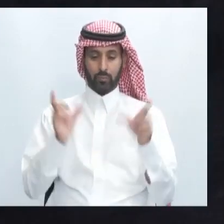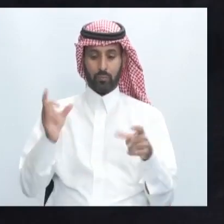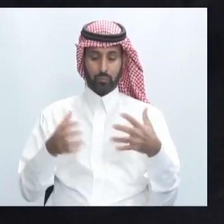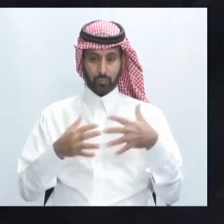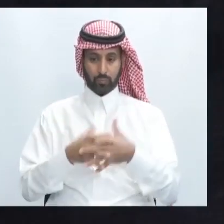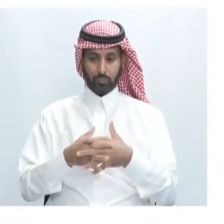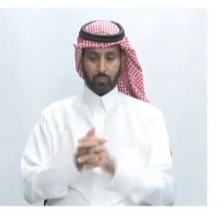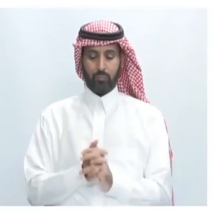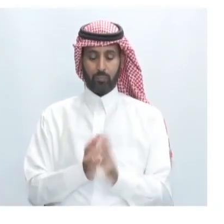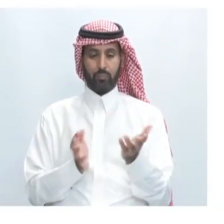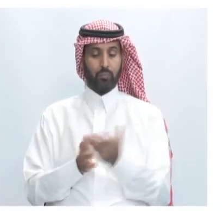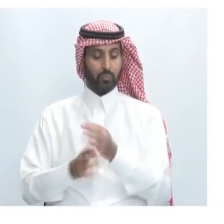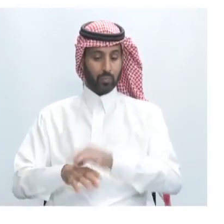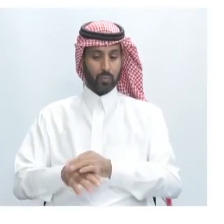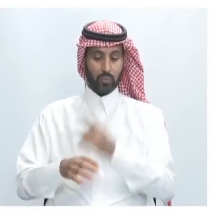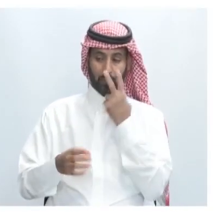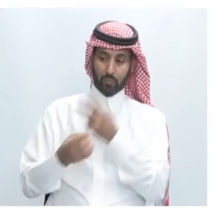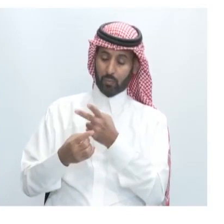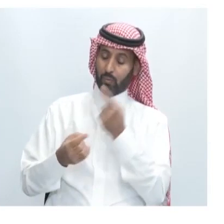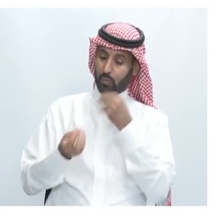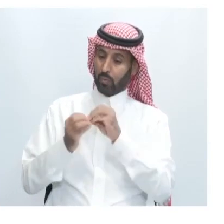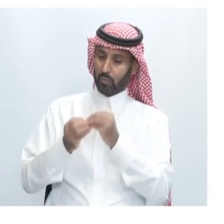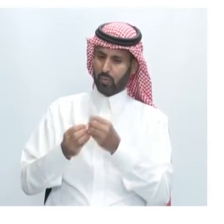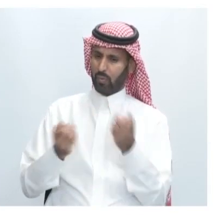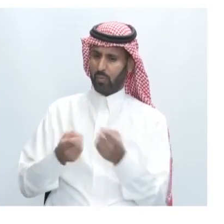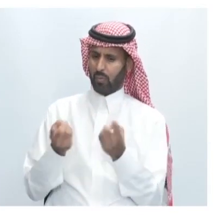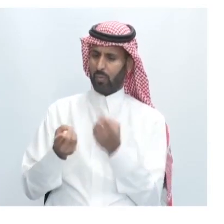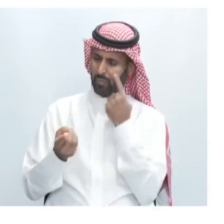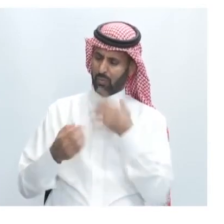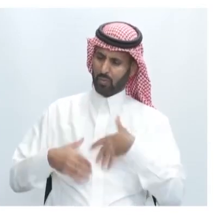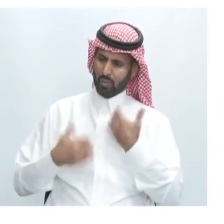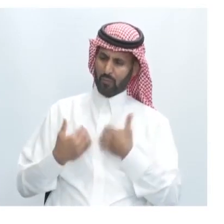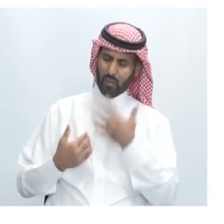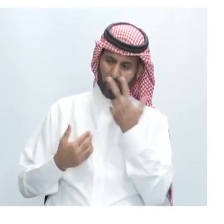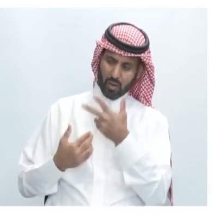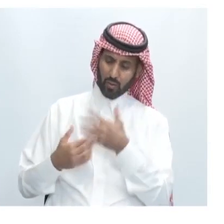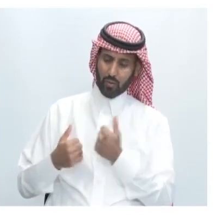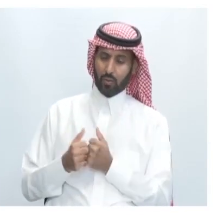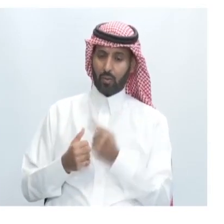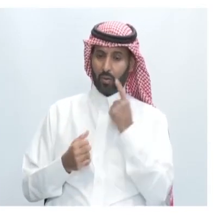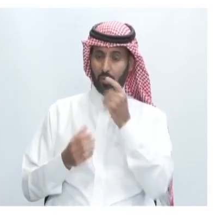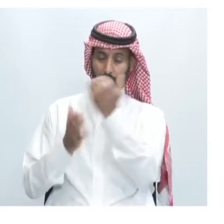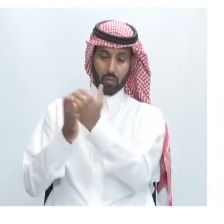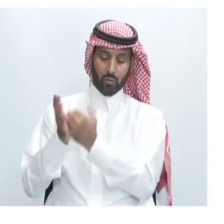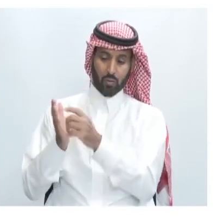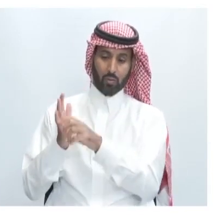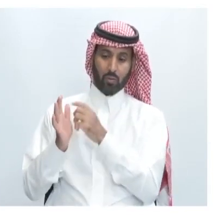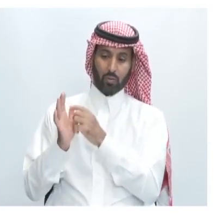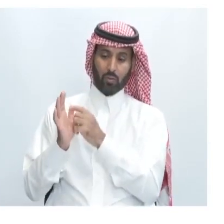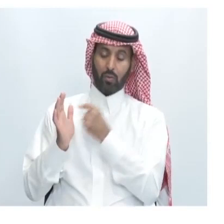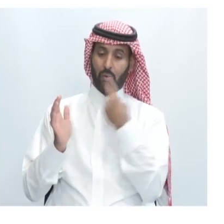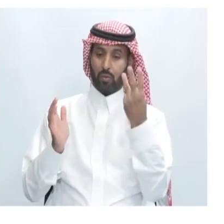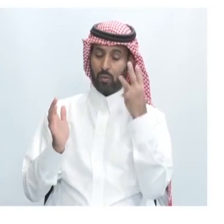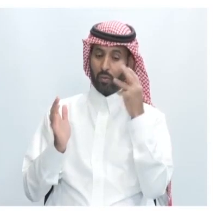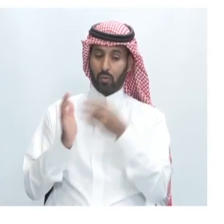together. Here, people associate colors in nature to certain feelings. This is where it is in the article. The third